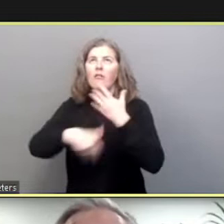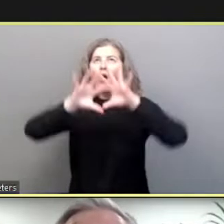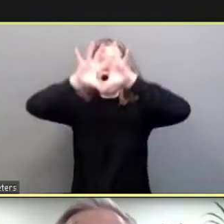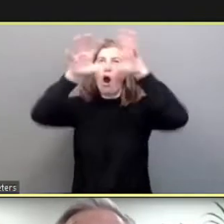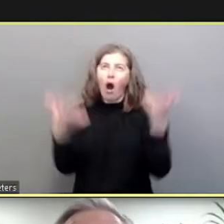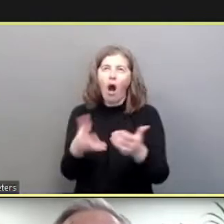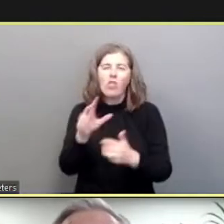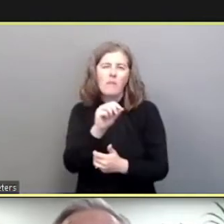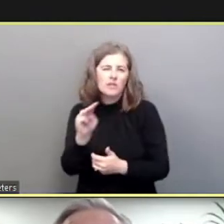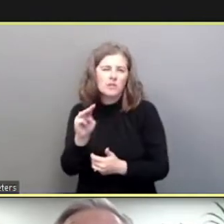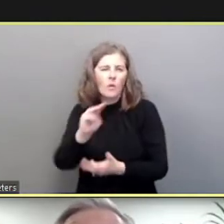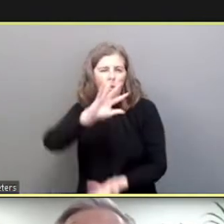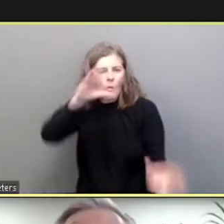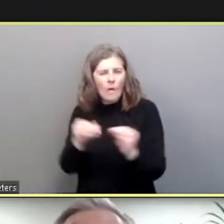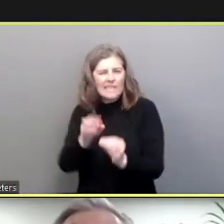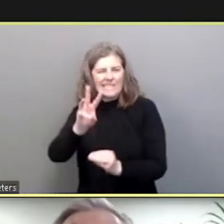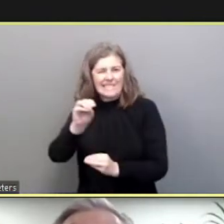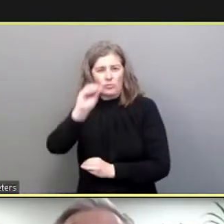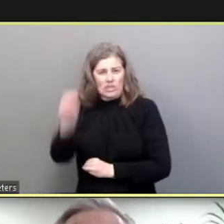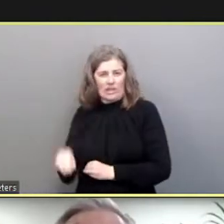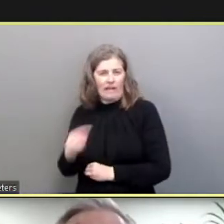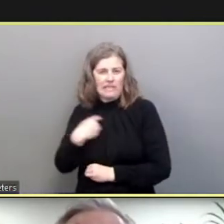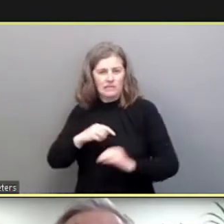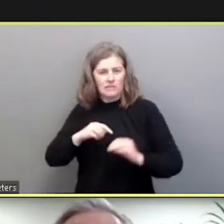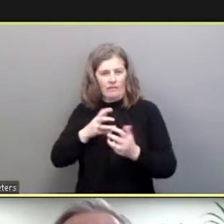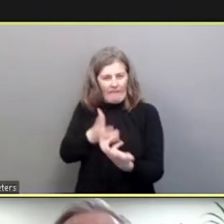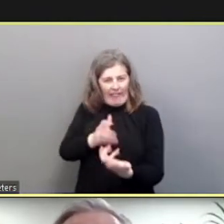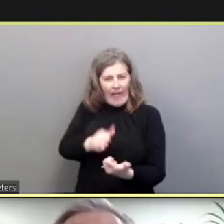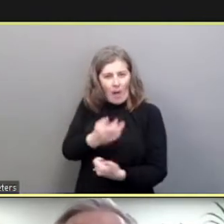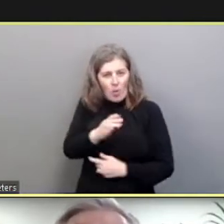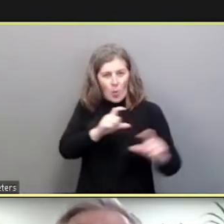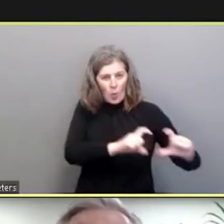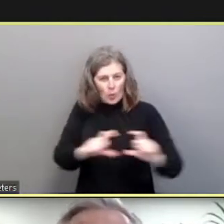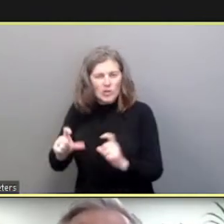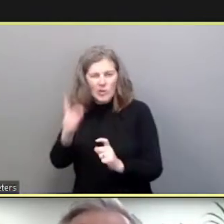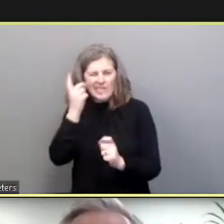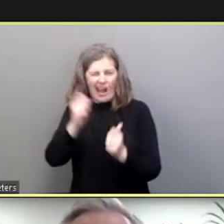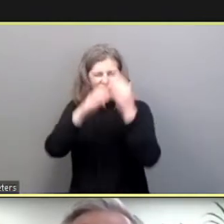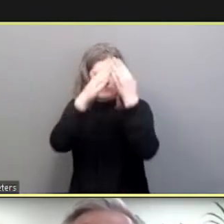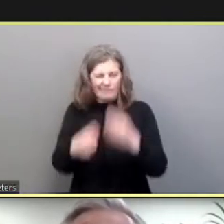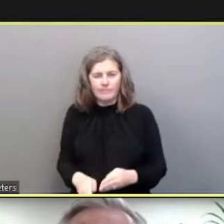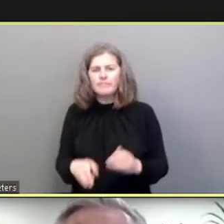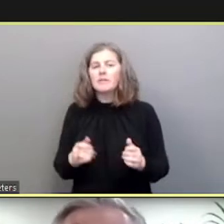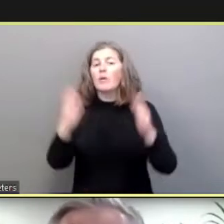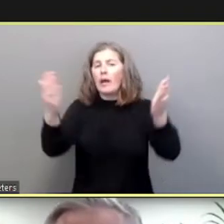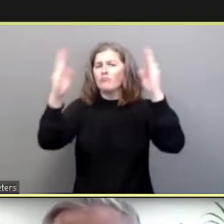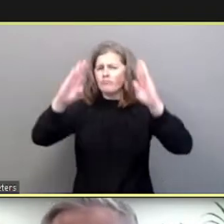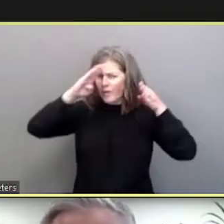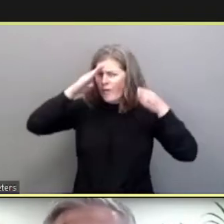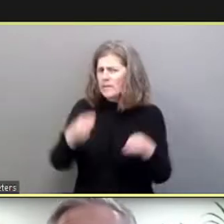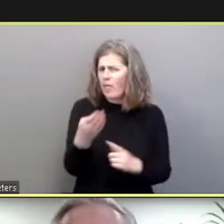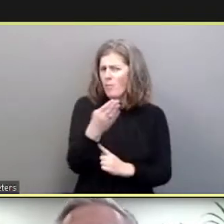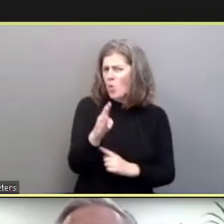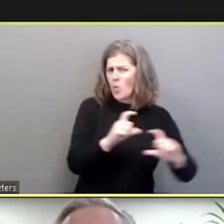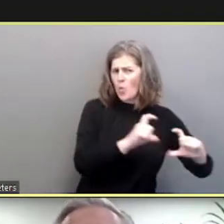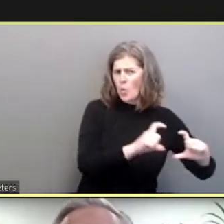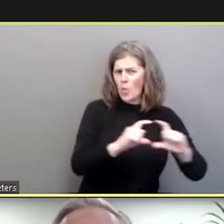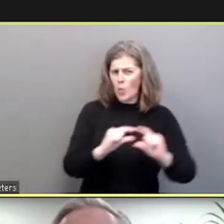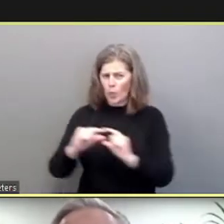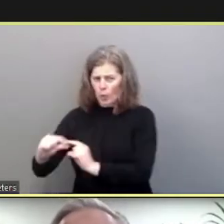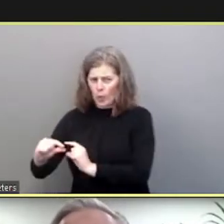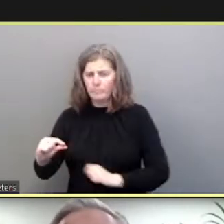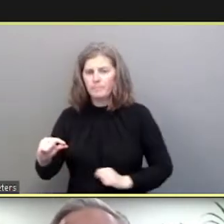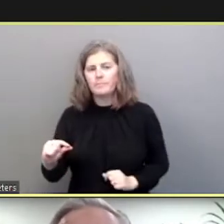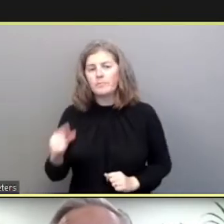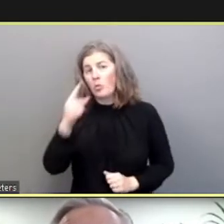60%, but you can see that how that breaks out. So let's talk about the blue for a minute and go to the next slide.